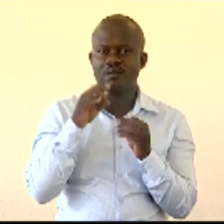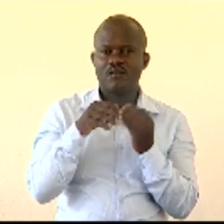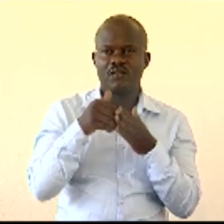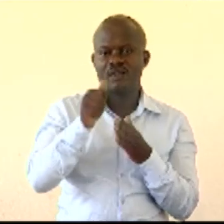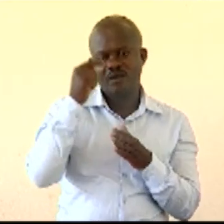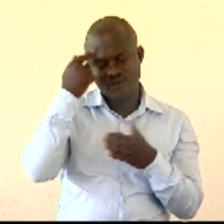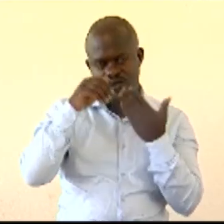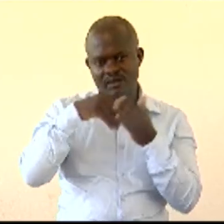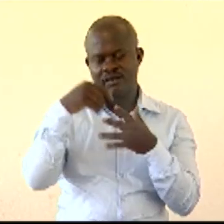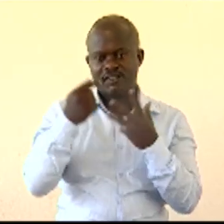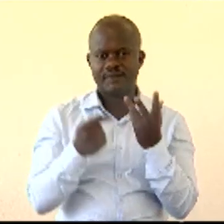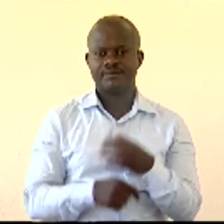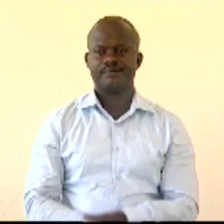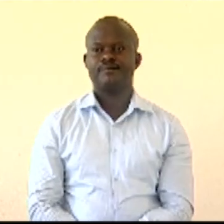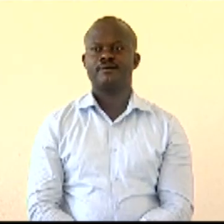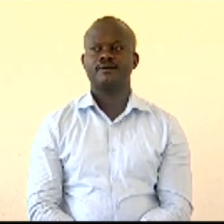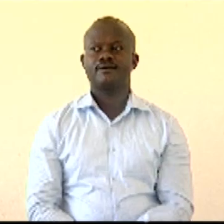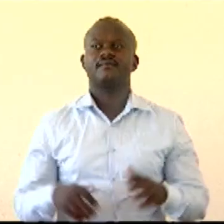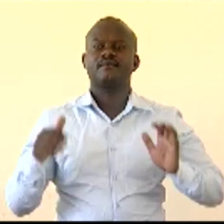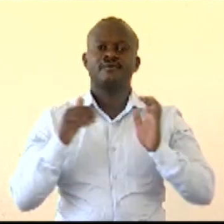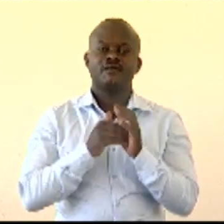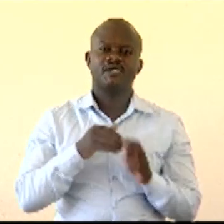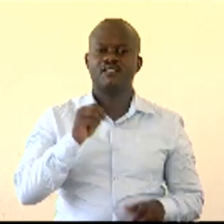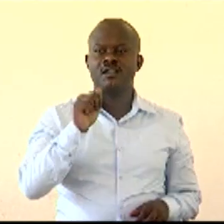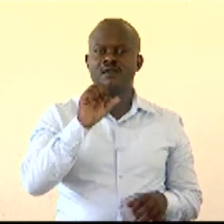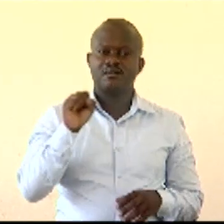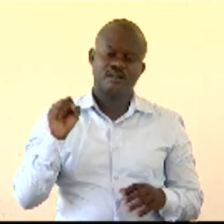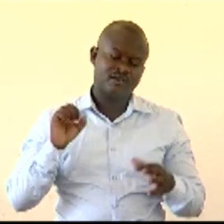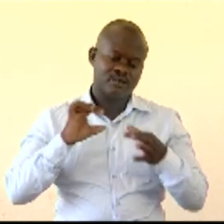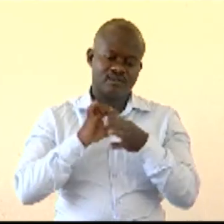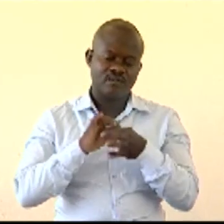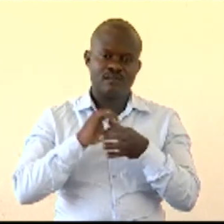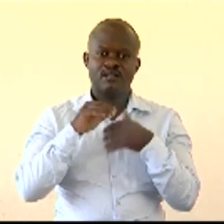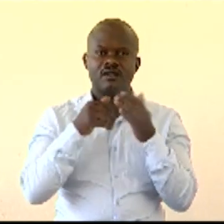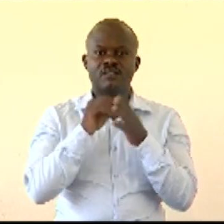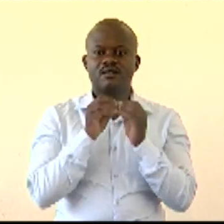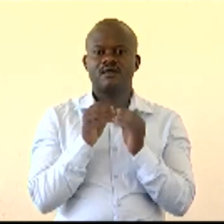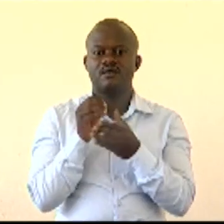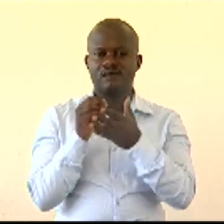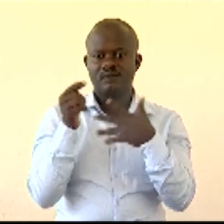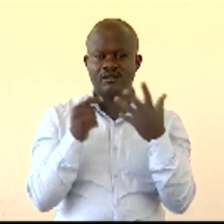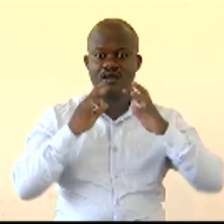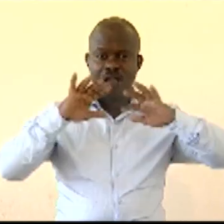this substance and the mass corresponding to this number of moles. How do